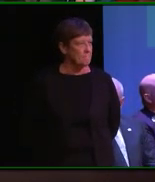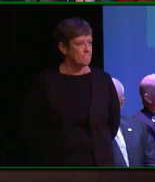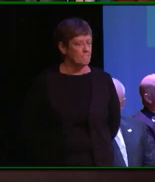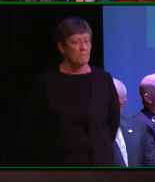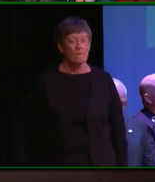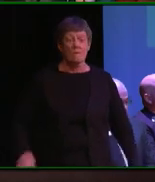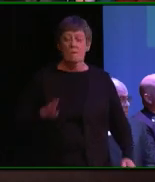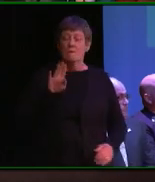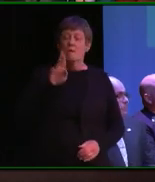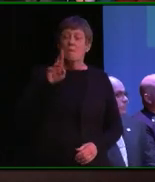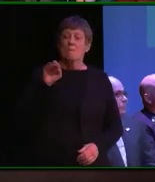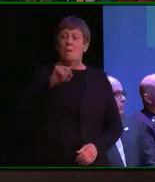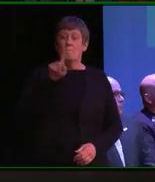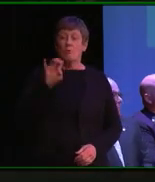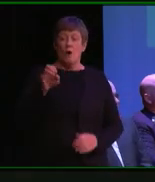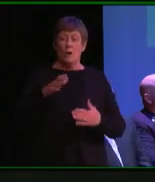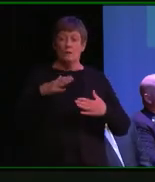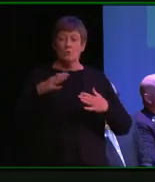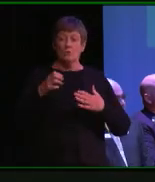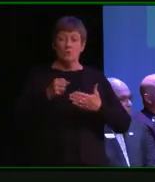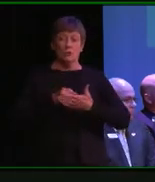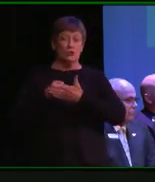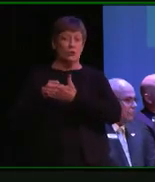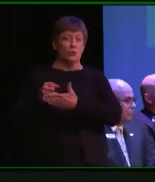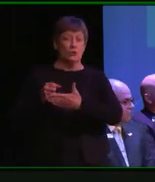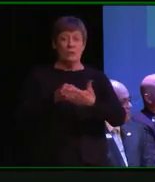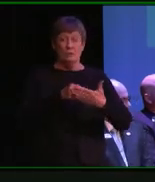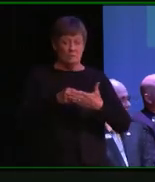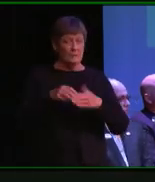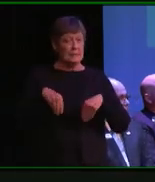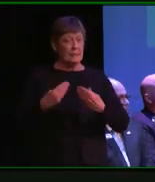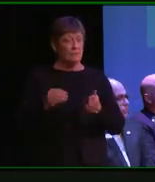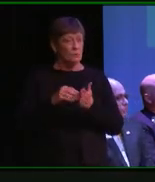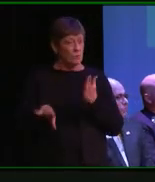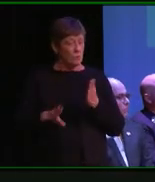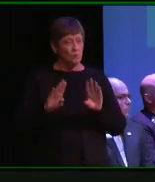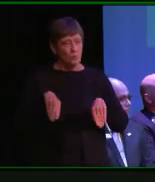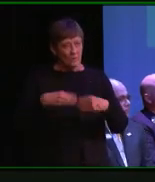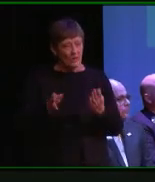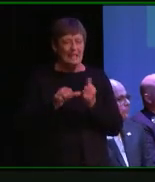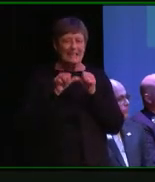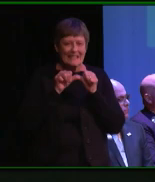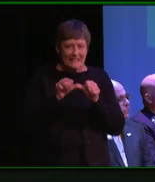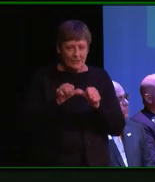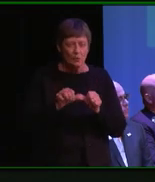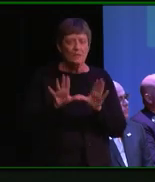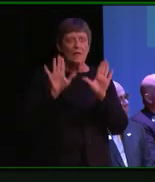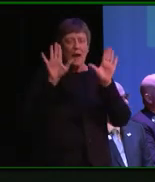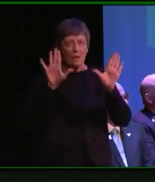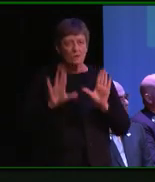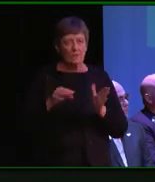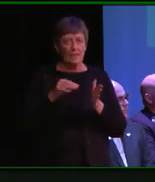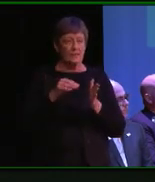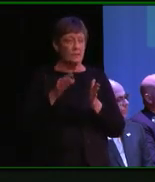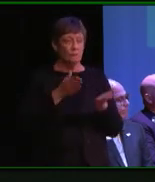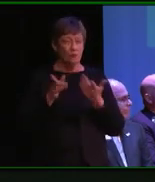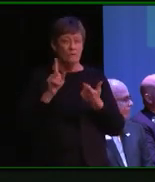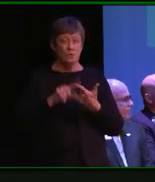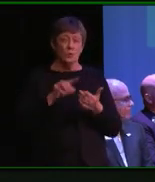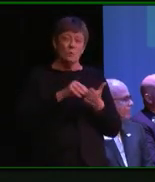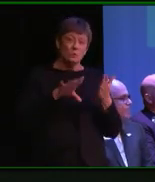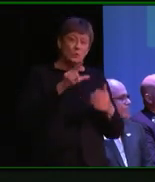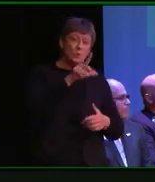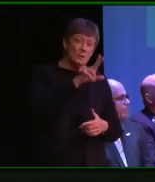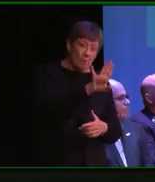The Bronze Shield Award is given to students who have provided continuous outstanding service to a student club or organization of